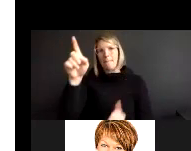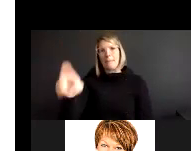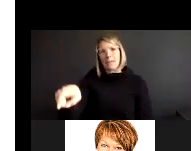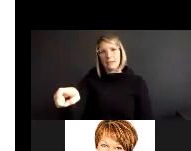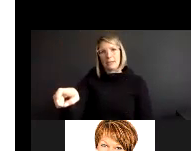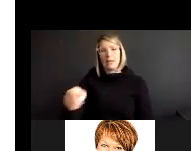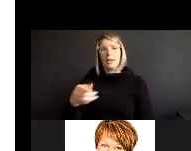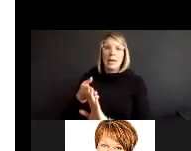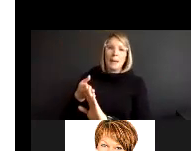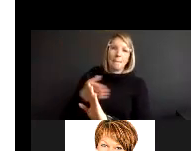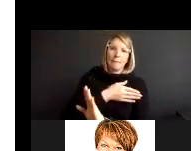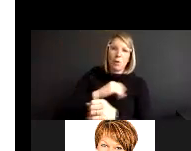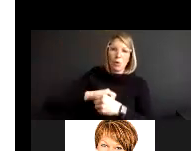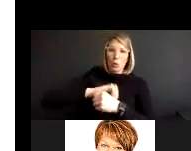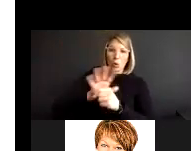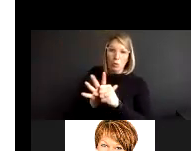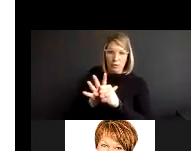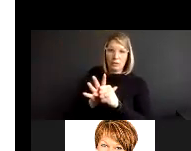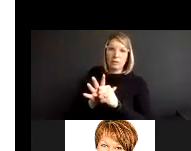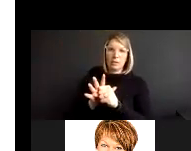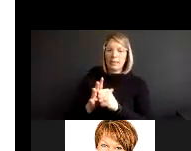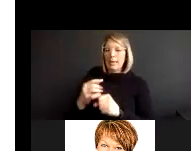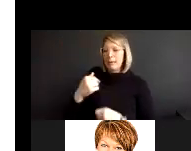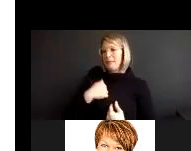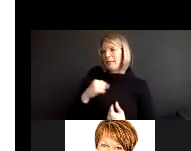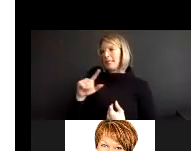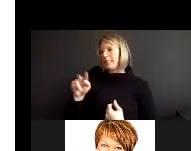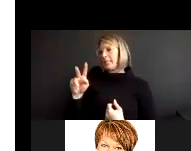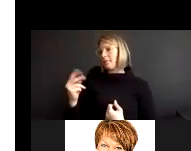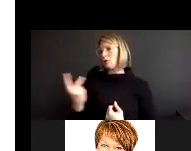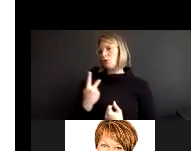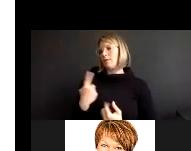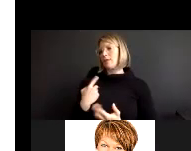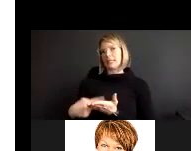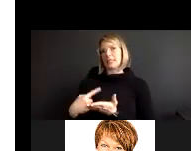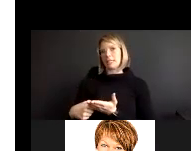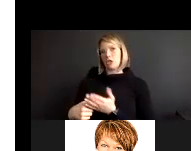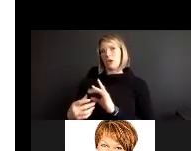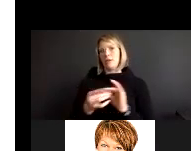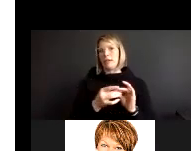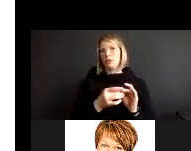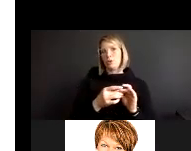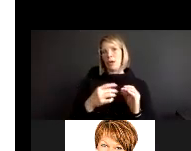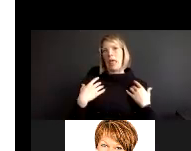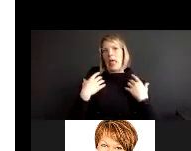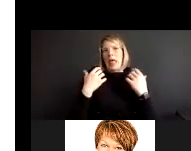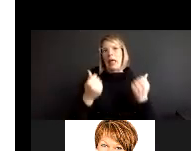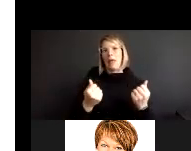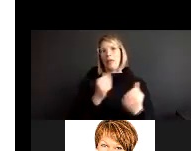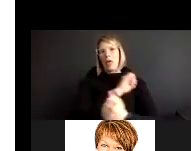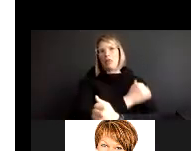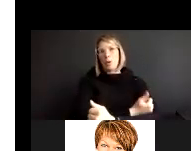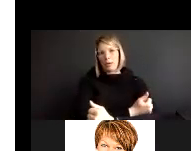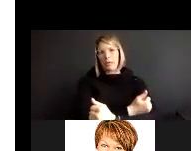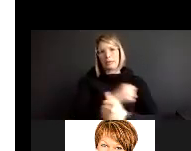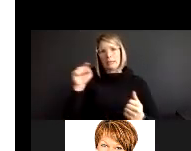talked about and was suggested by the health authorities was, for example, doing like a webinar like this on a regular basis, but